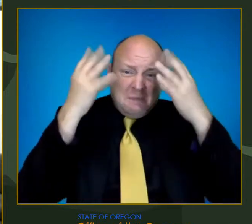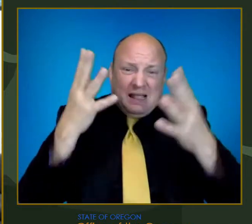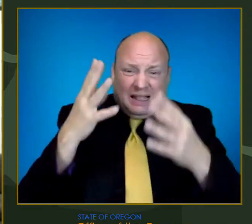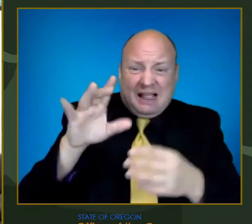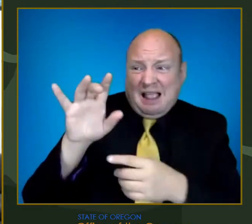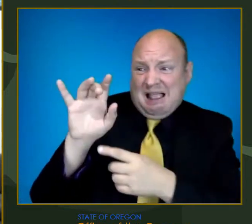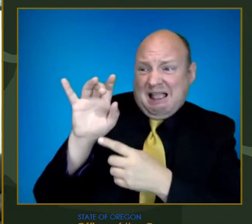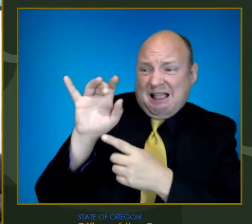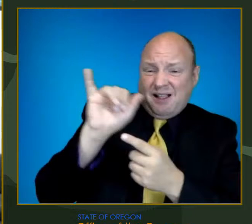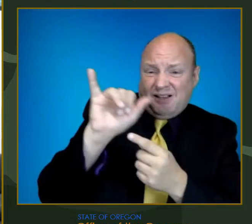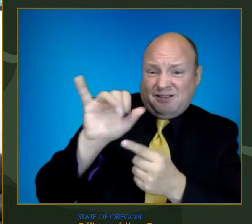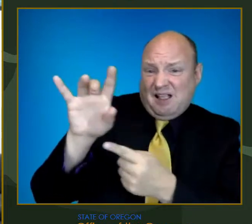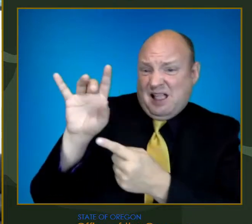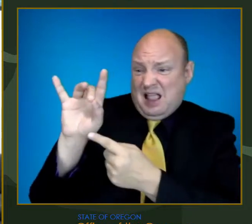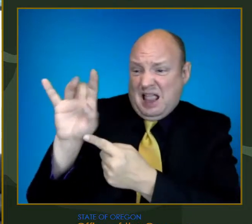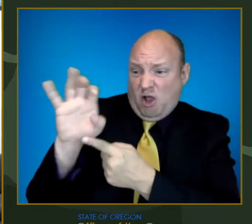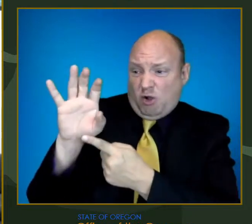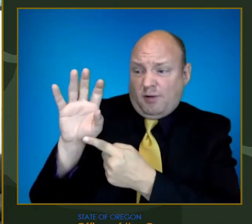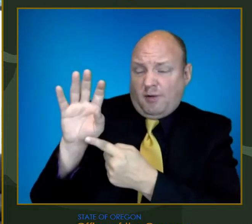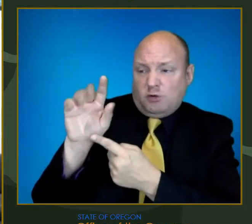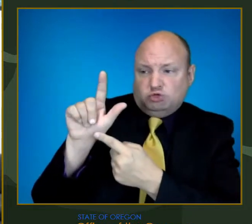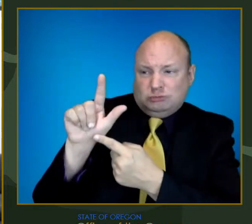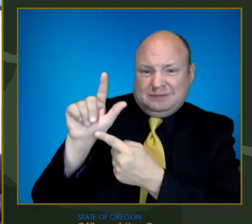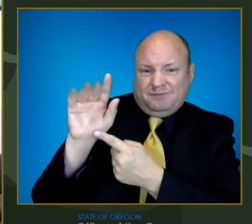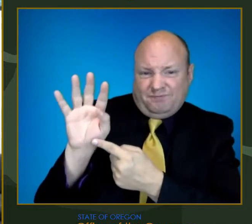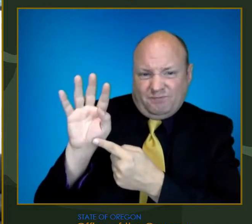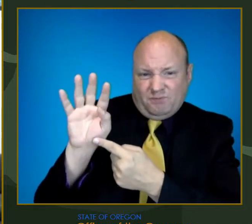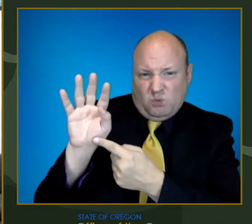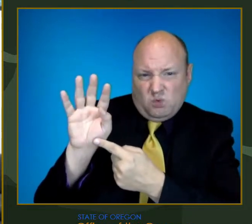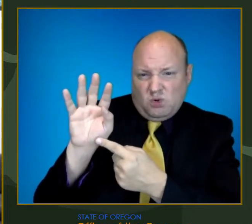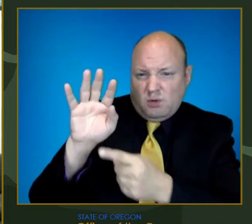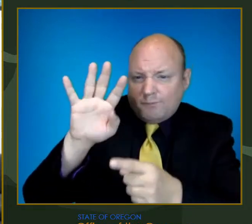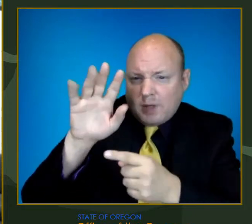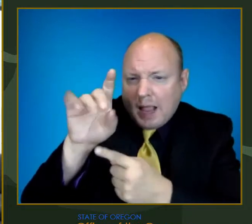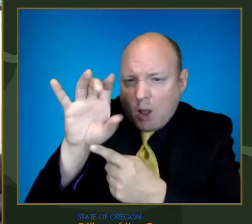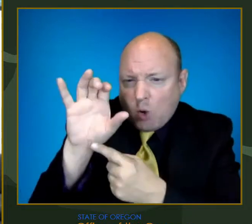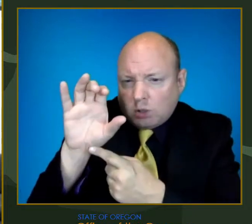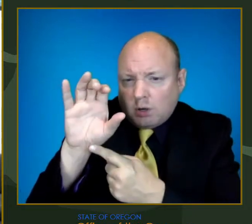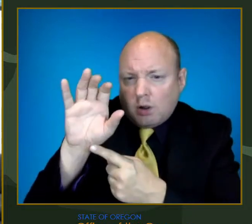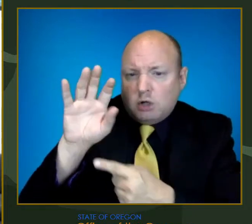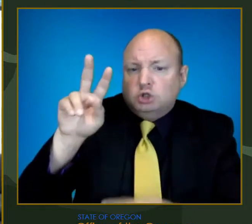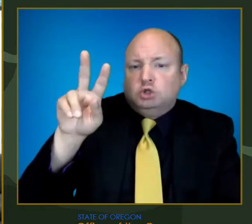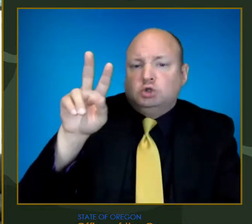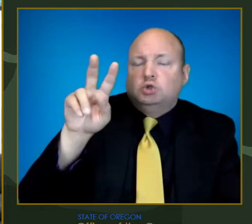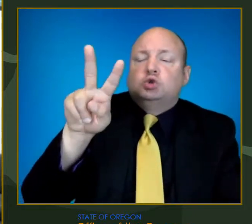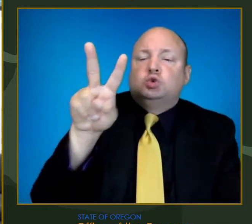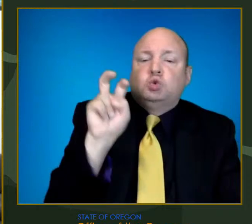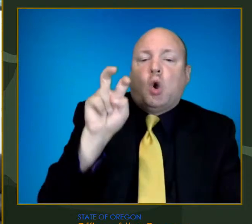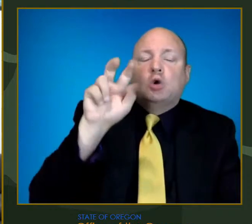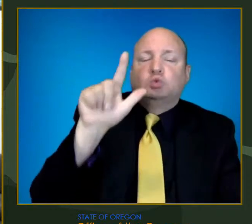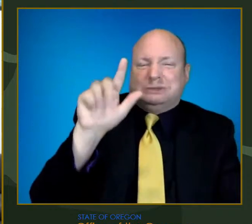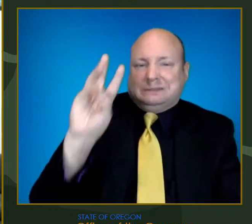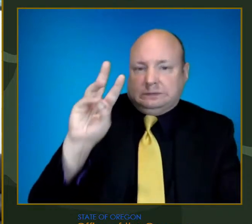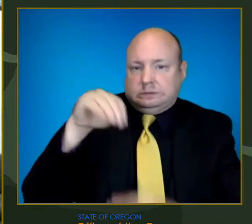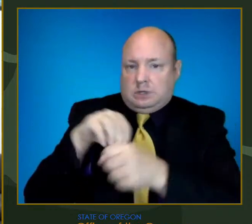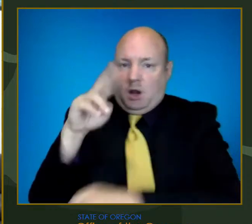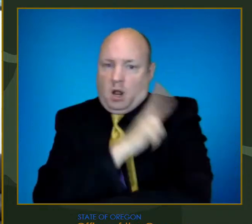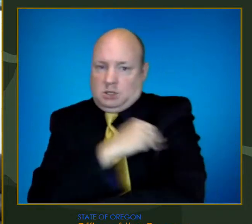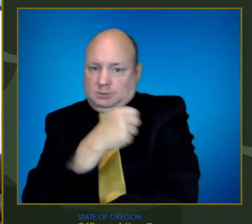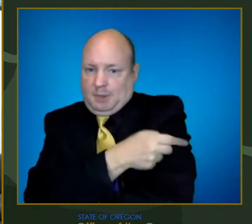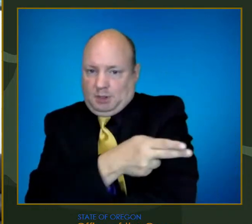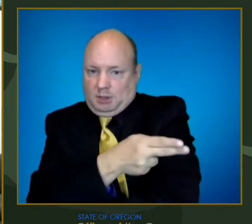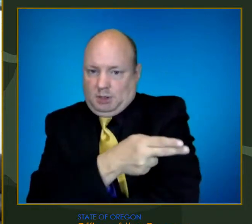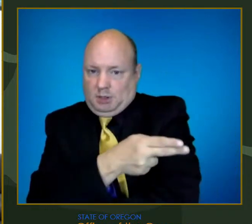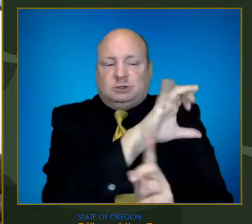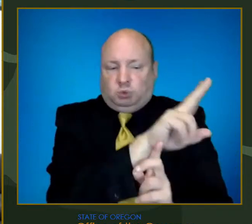and 226 are in intensive care, 2 more than yesterday. We also had another record-setting week in